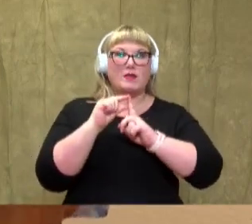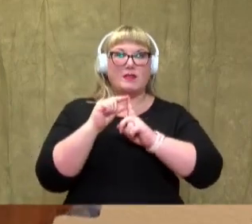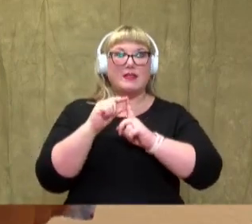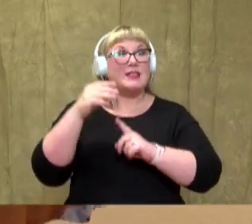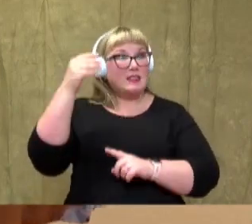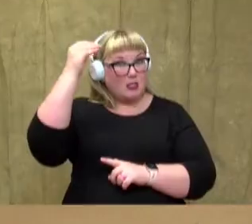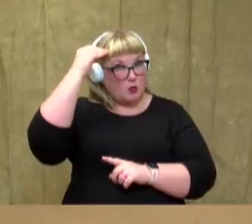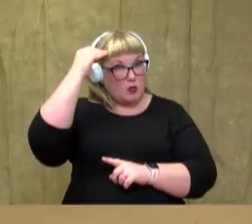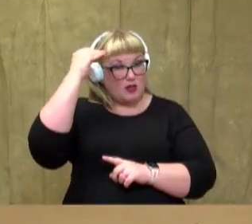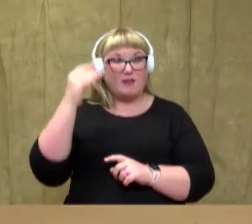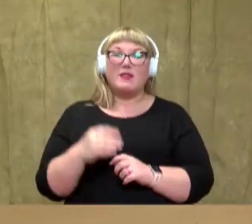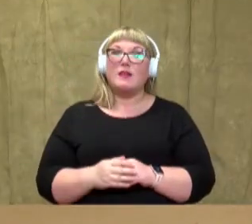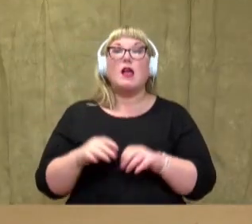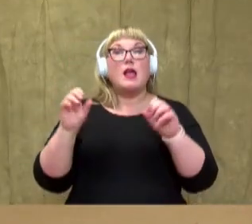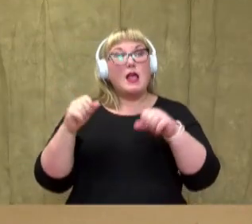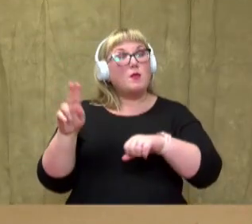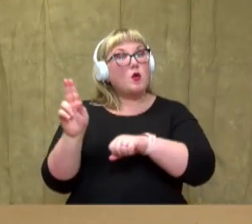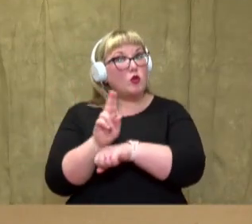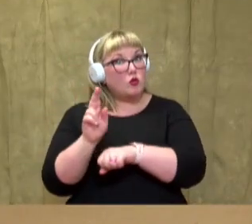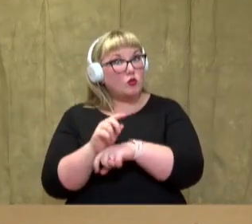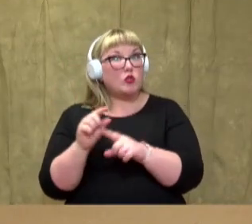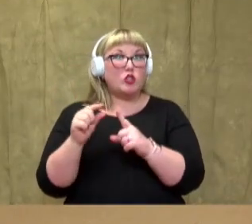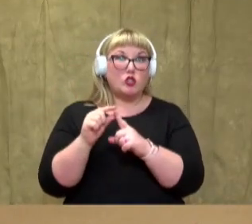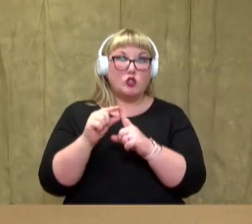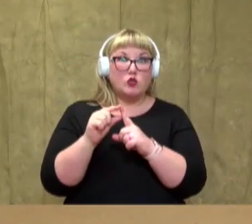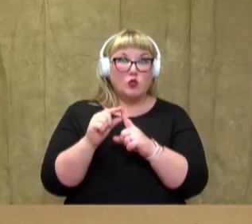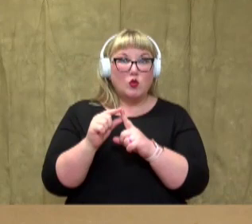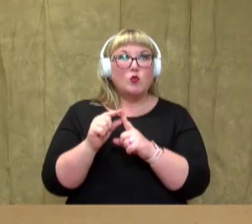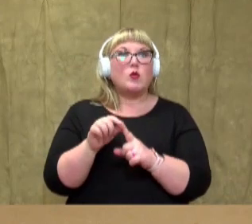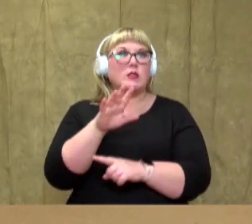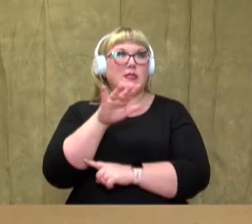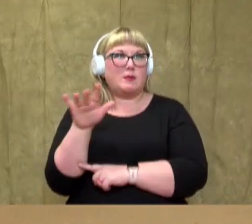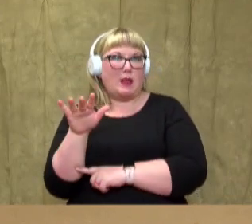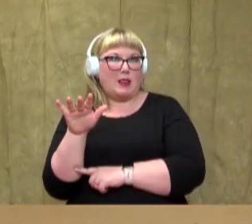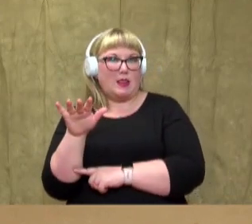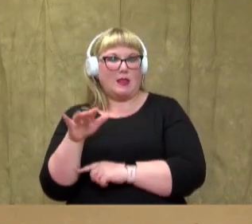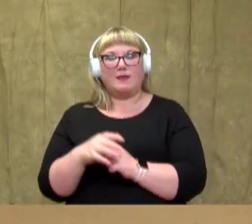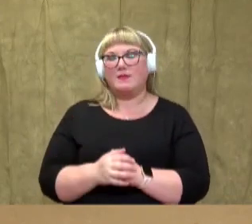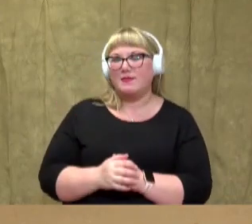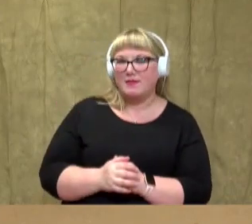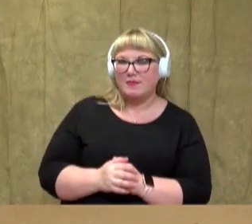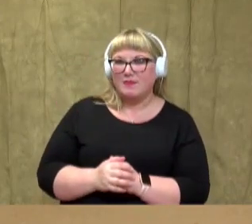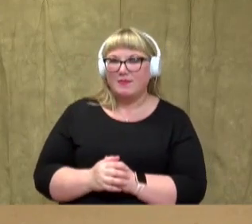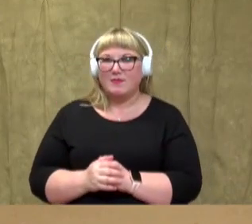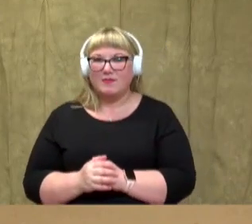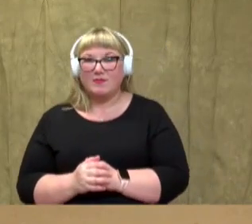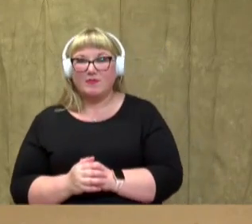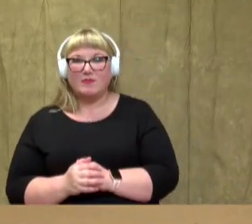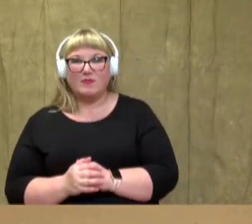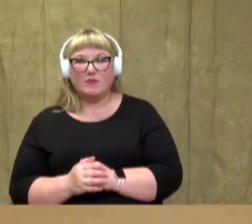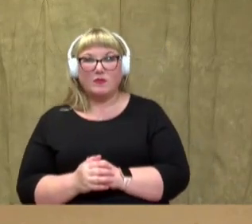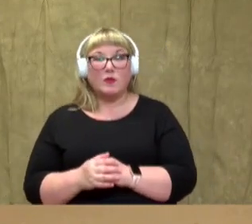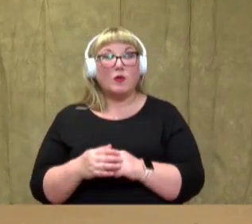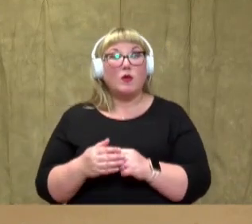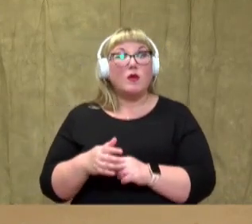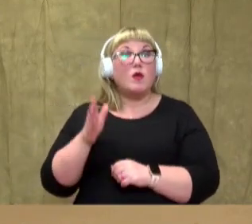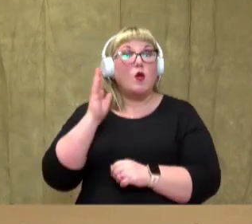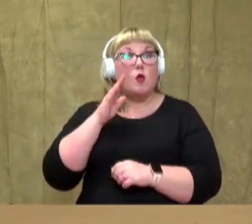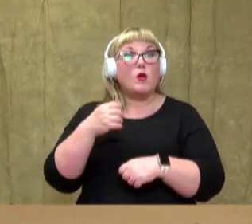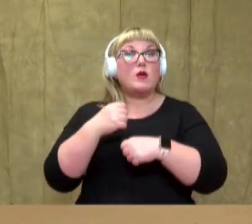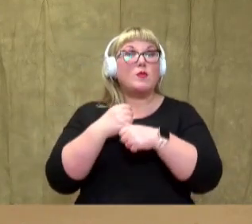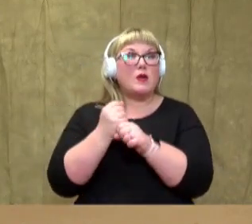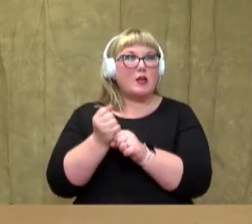our minds, and we're able to use those words to decode and to spell them. Let's take a look at what we're doing today. We're going to